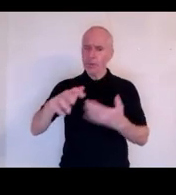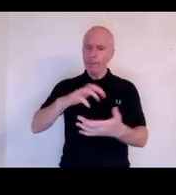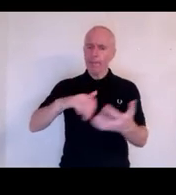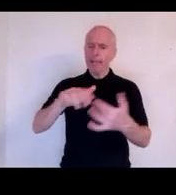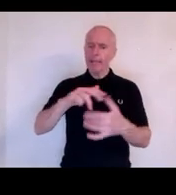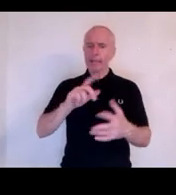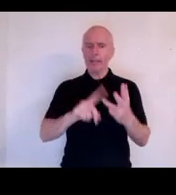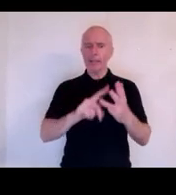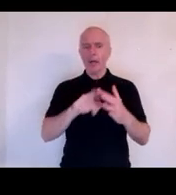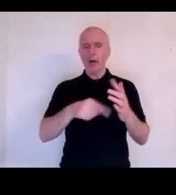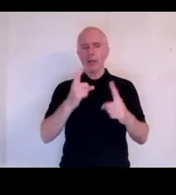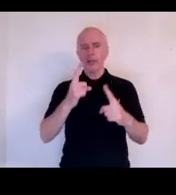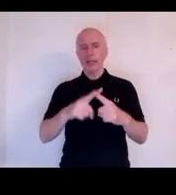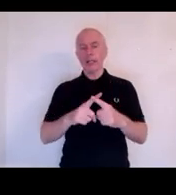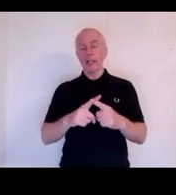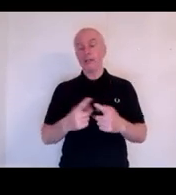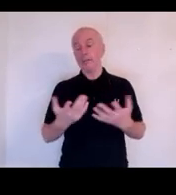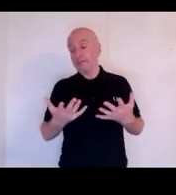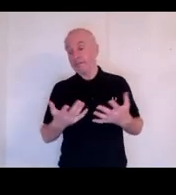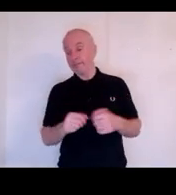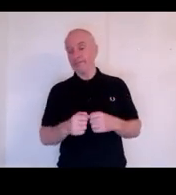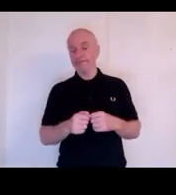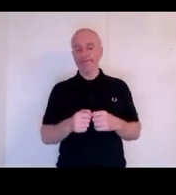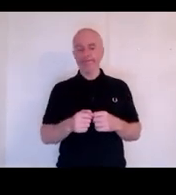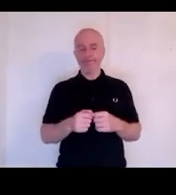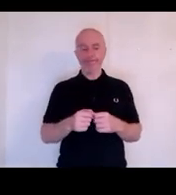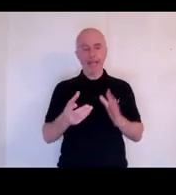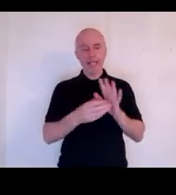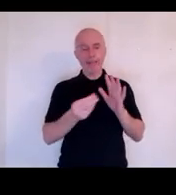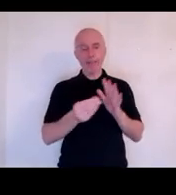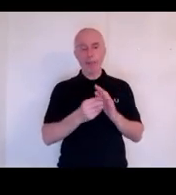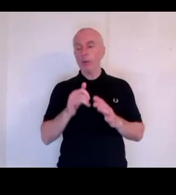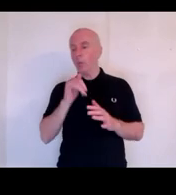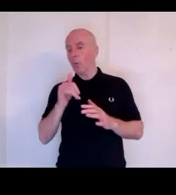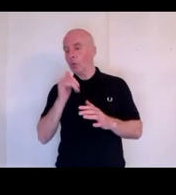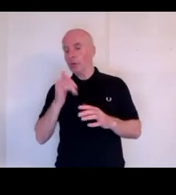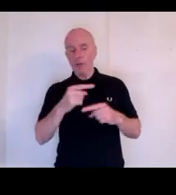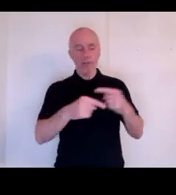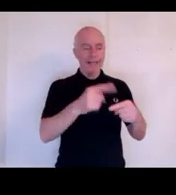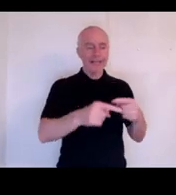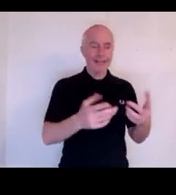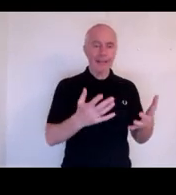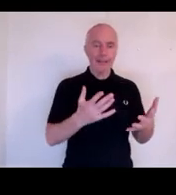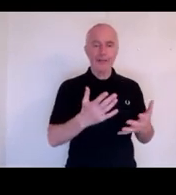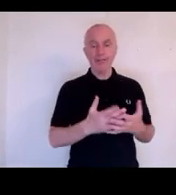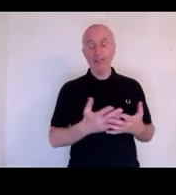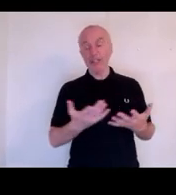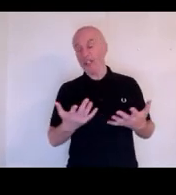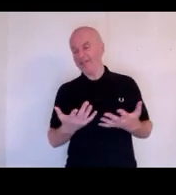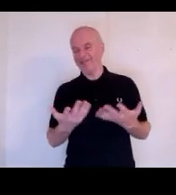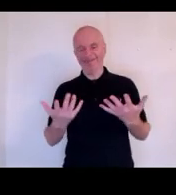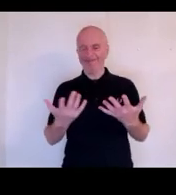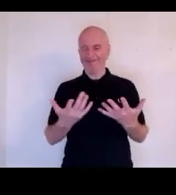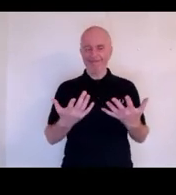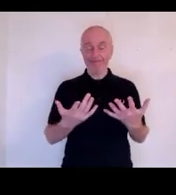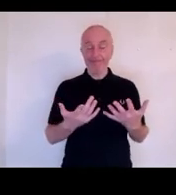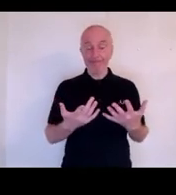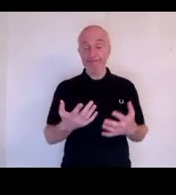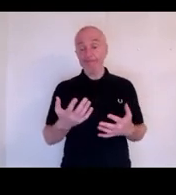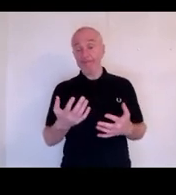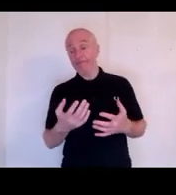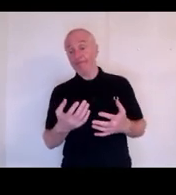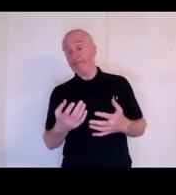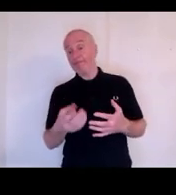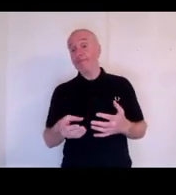generation, like water reactors, mixed oxide fuel is of less interest. There is still a reason that mixed oxide fuel